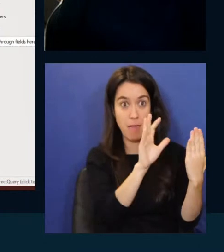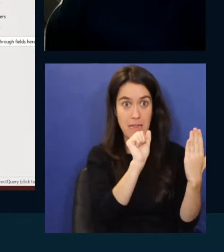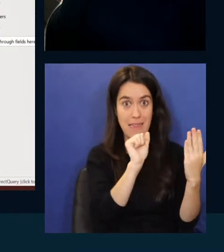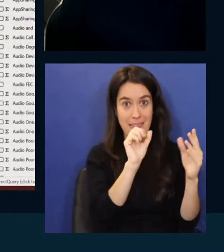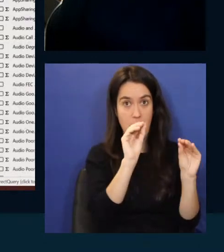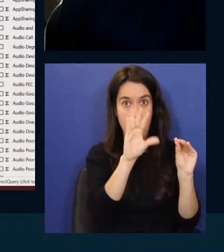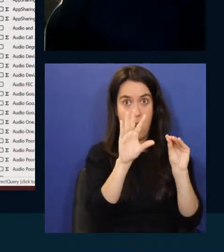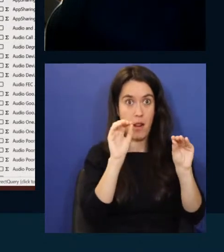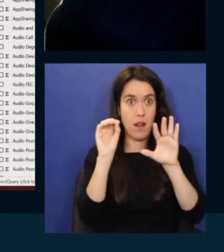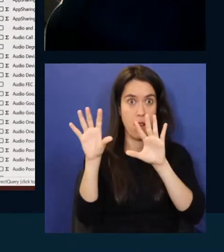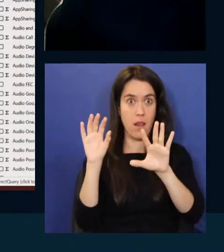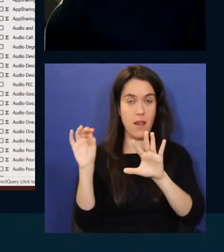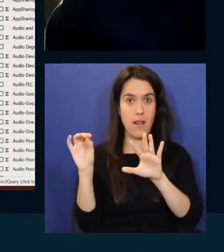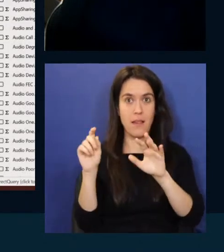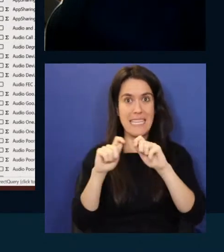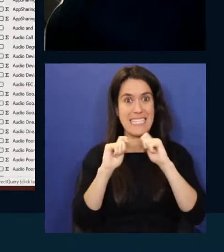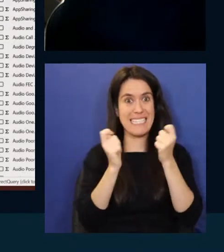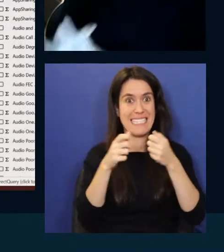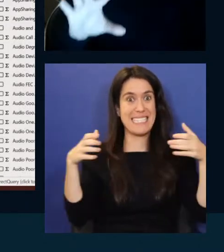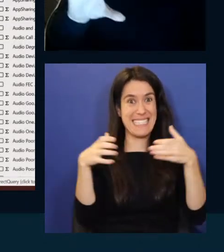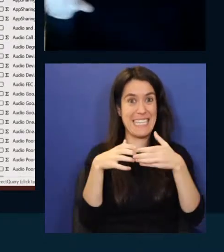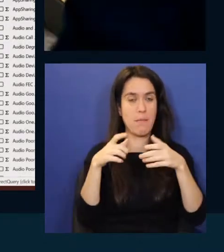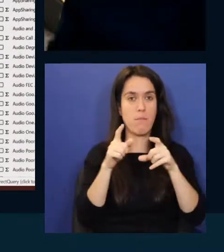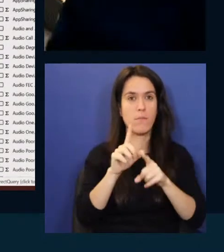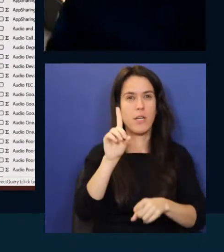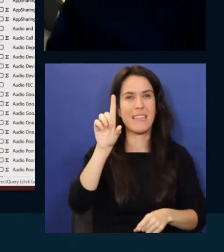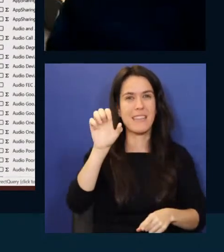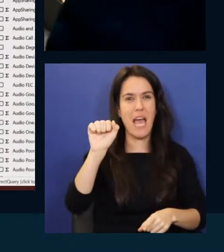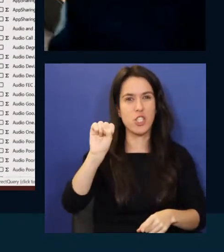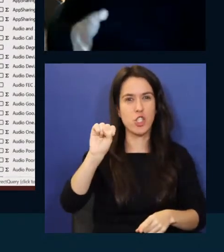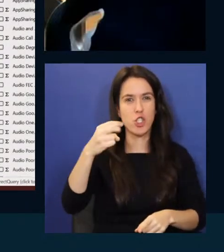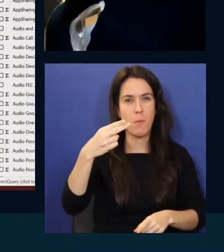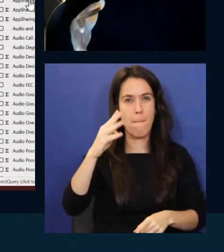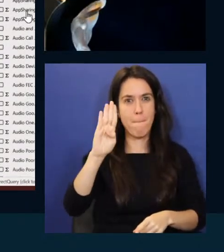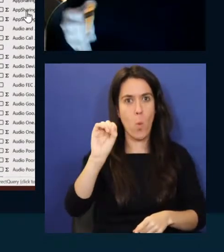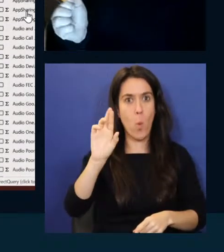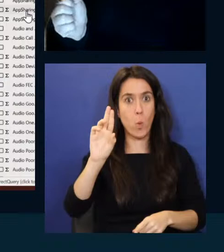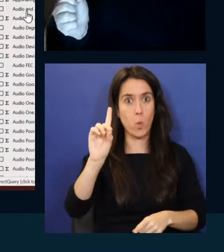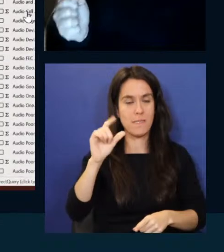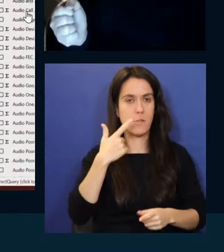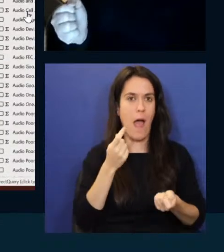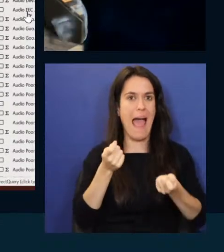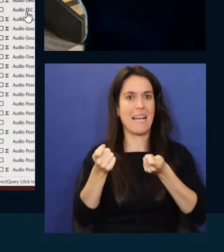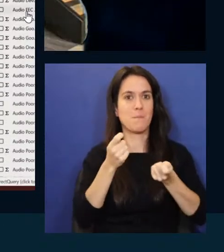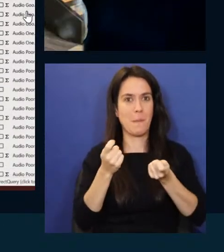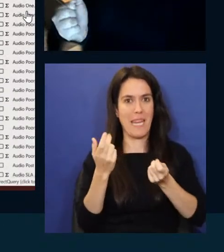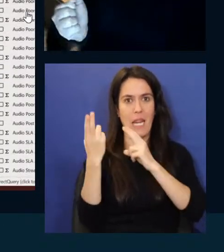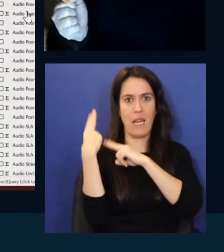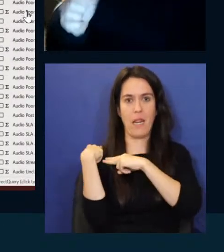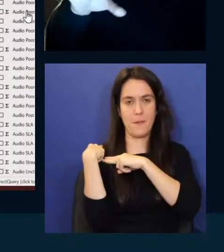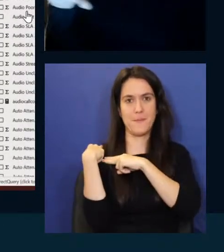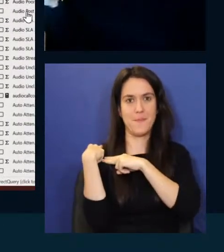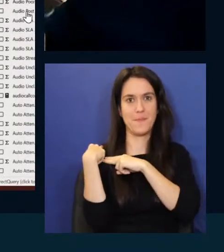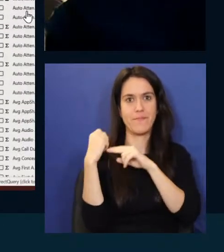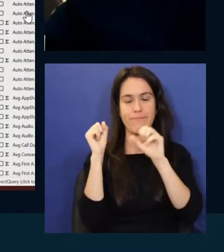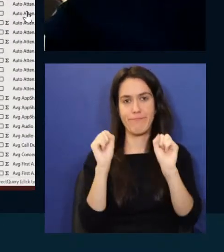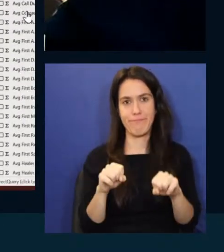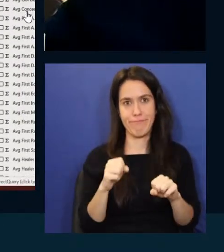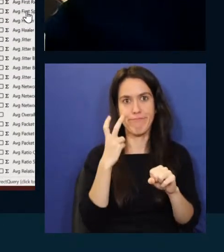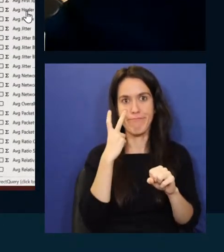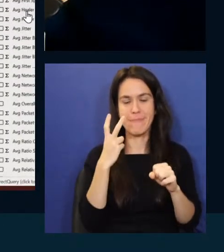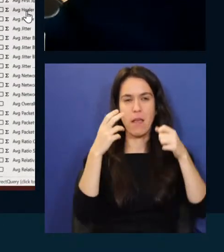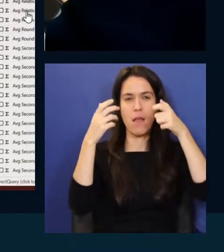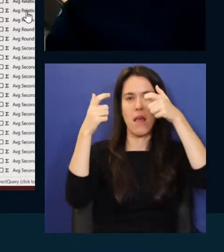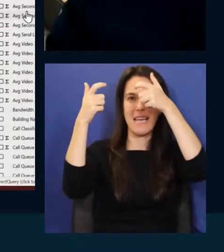believe, within the Teams dashboard or the Teams quality dashboard admin site. There you can, for instance, also